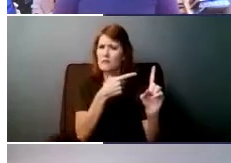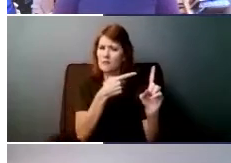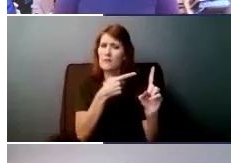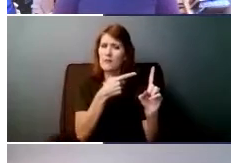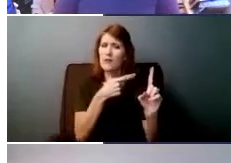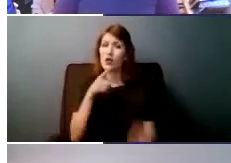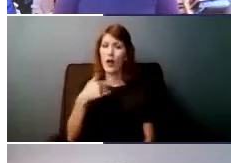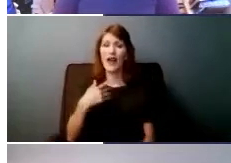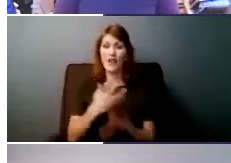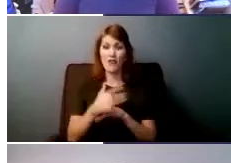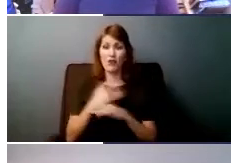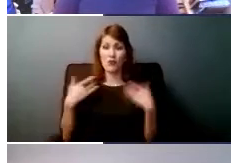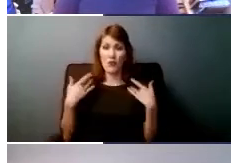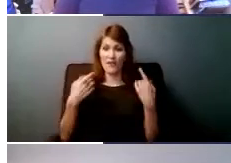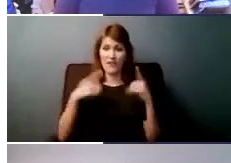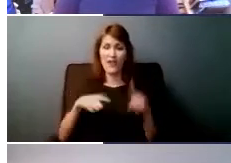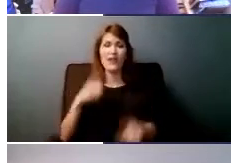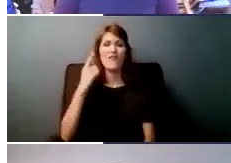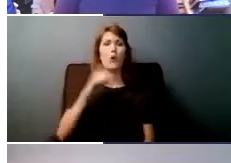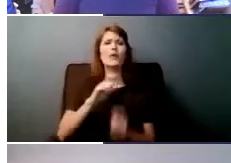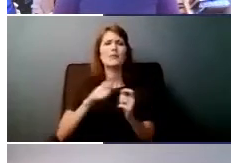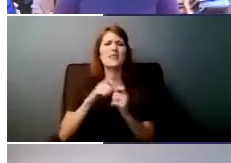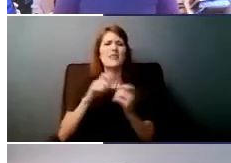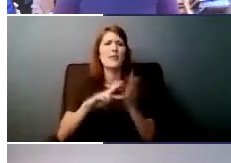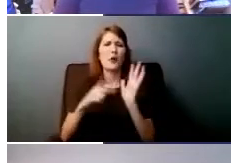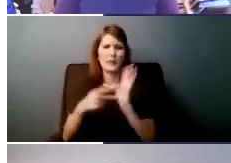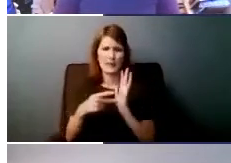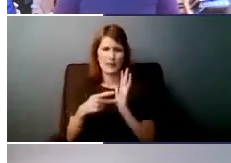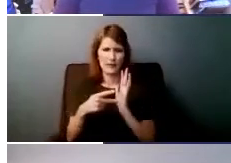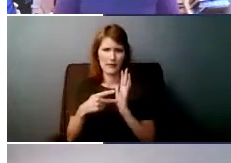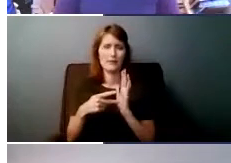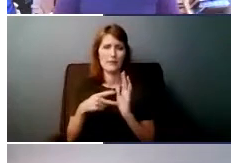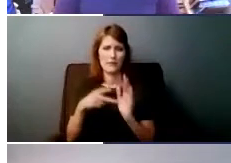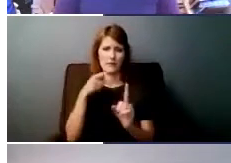virtual event for a specific purpose, not just to have